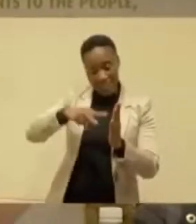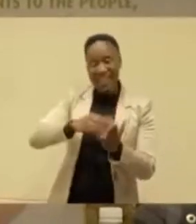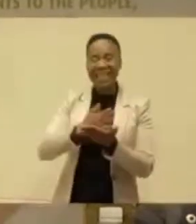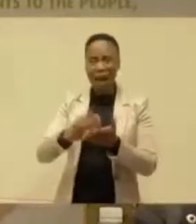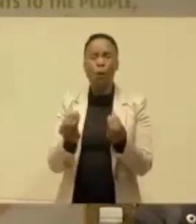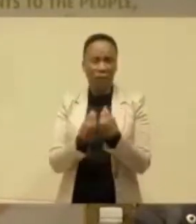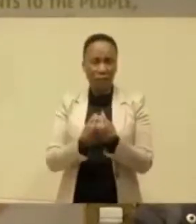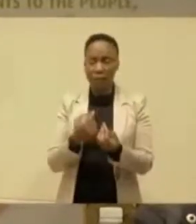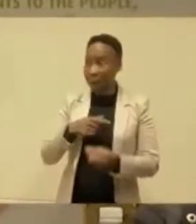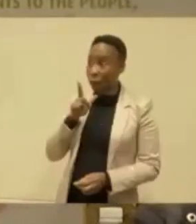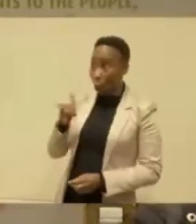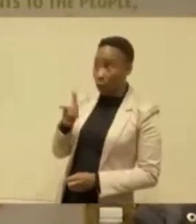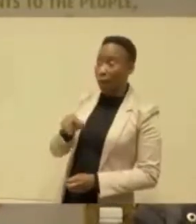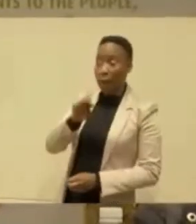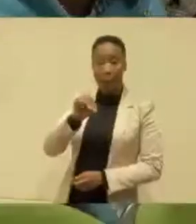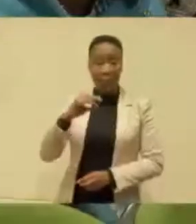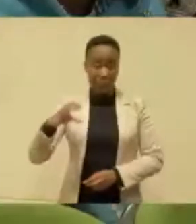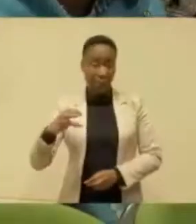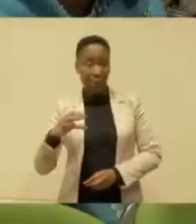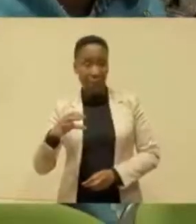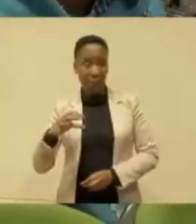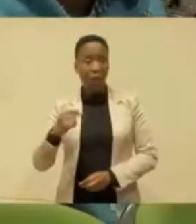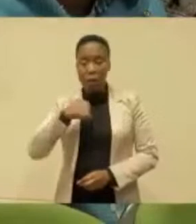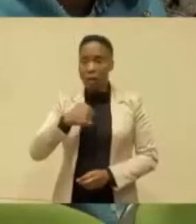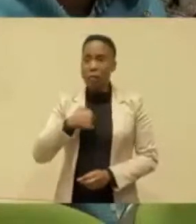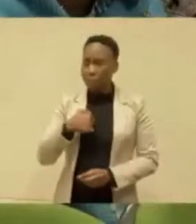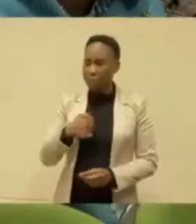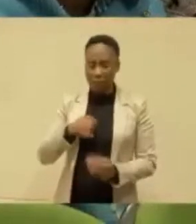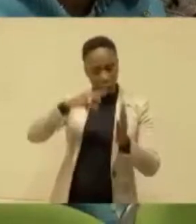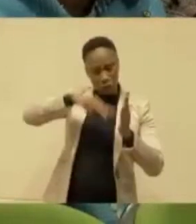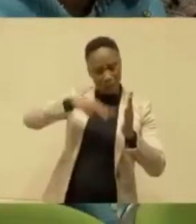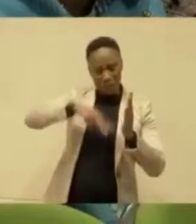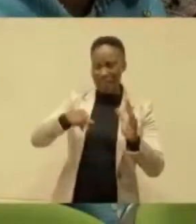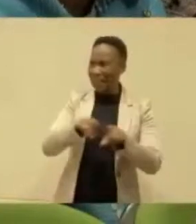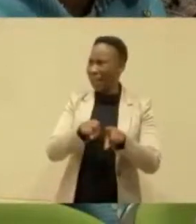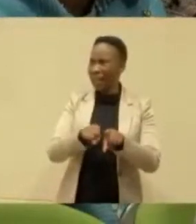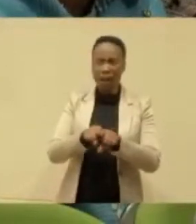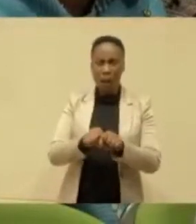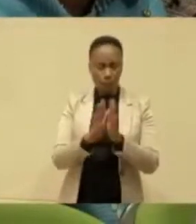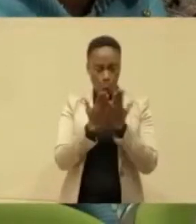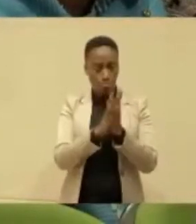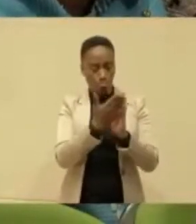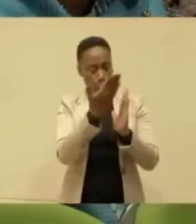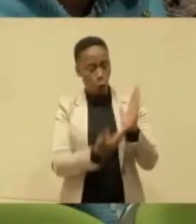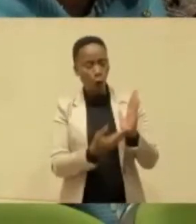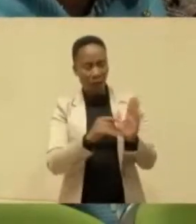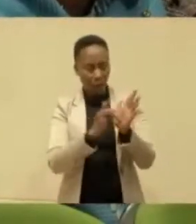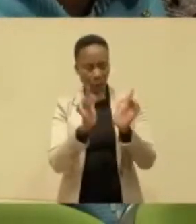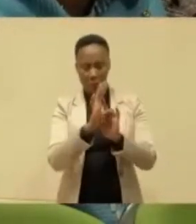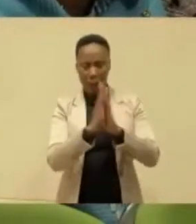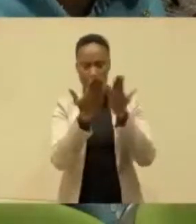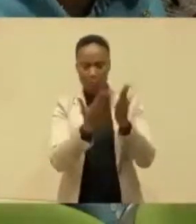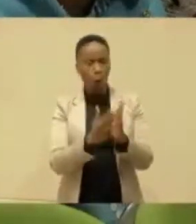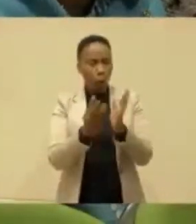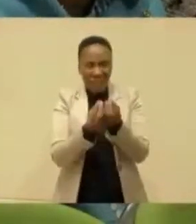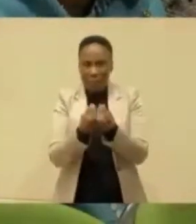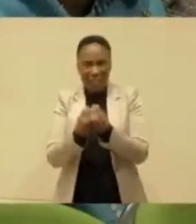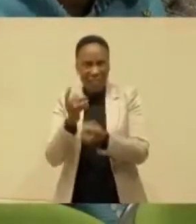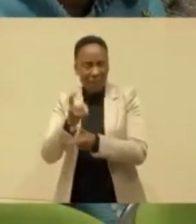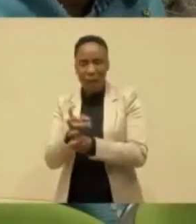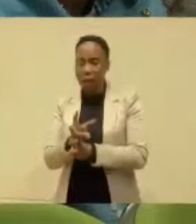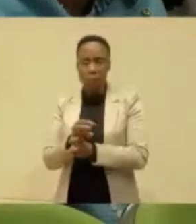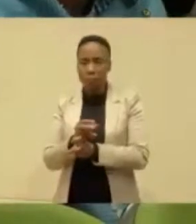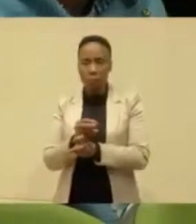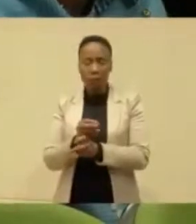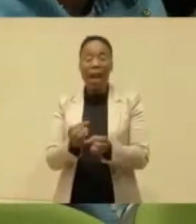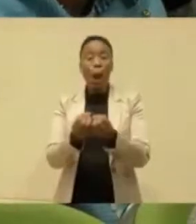embassies even myself i won't sit down and read that thing like a roman romans book or a literature or what but there is